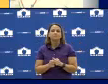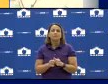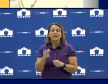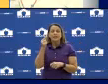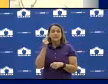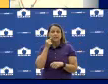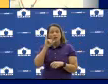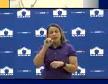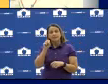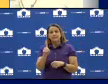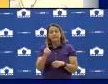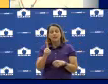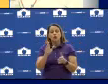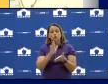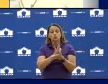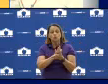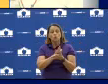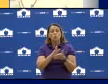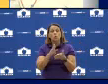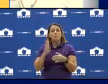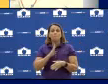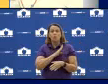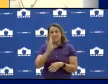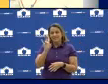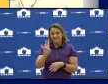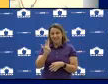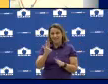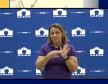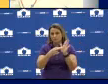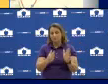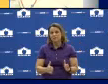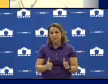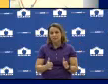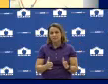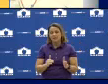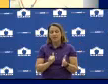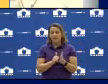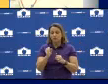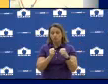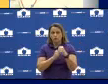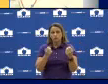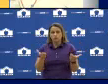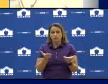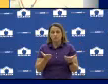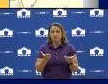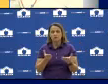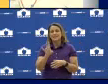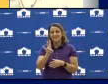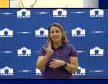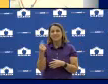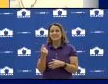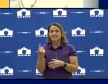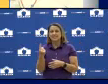San Antonio ISD School Board has 7 trustees, and that is the governing structure that you have. So you have 7 single